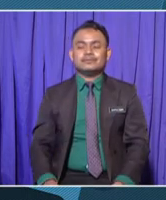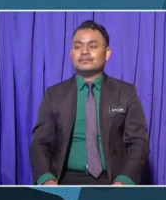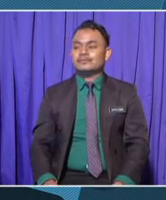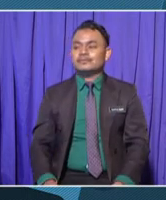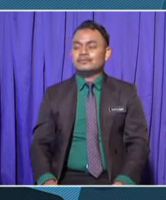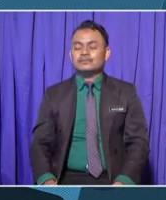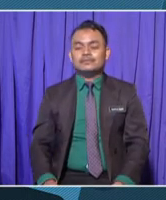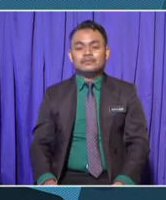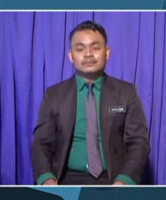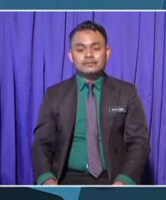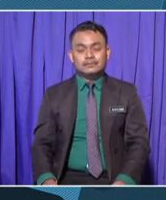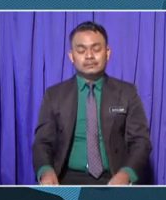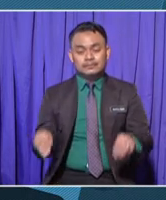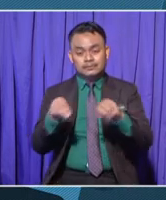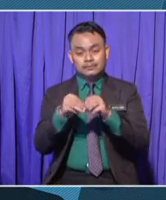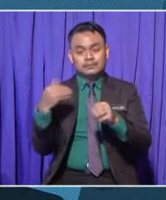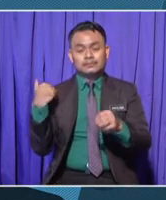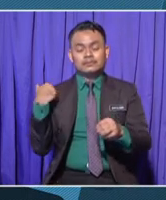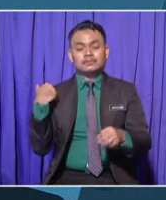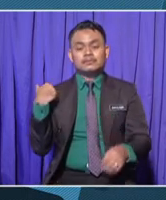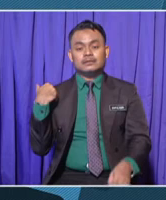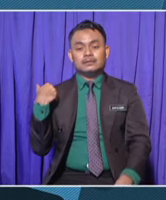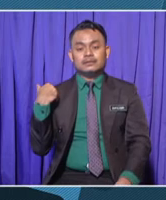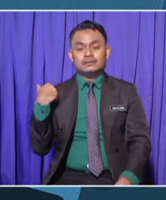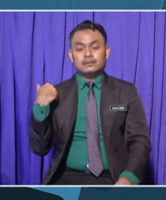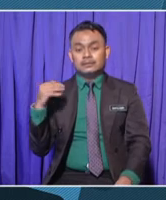This magnet has poles at